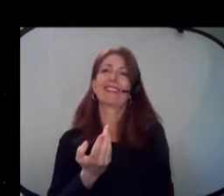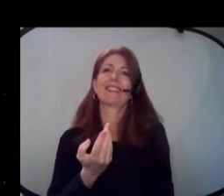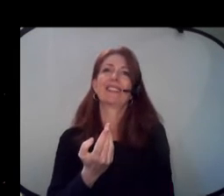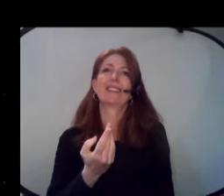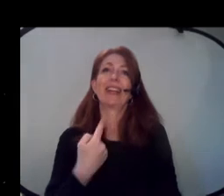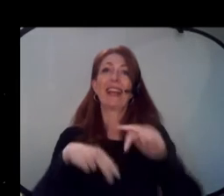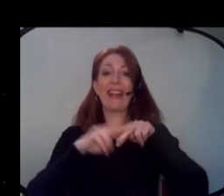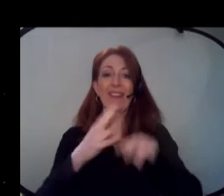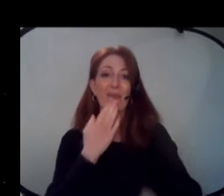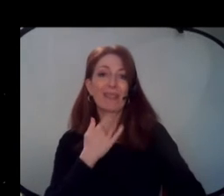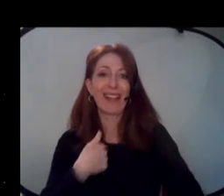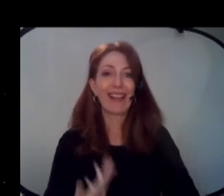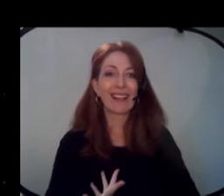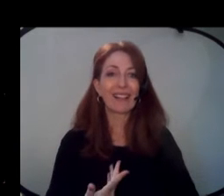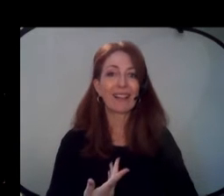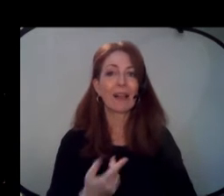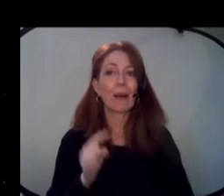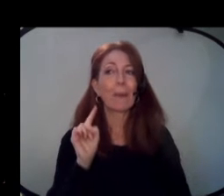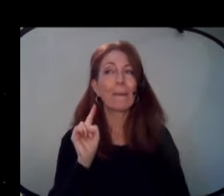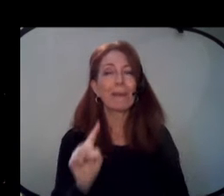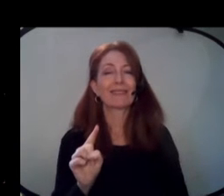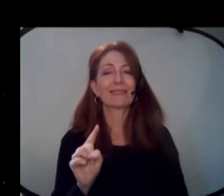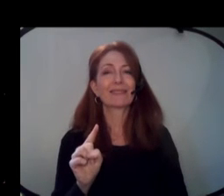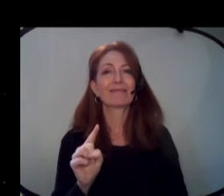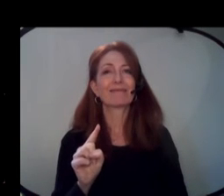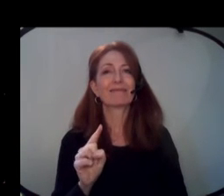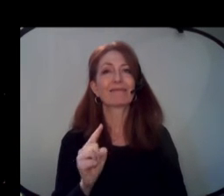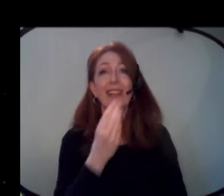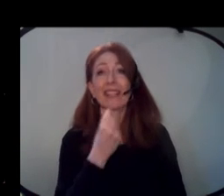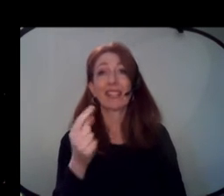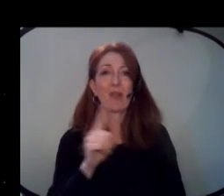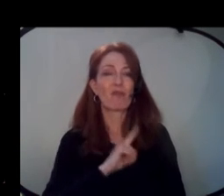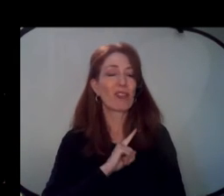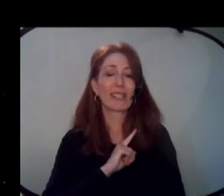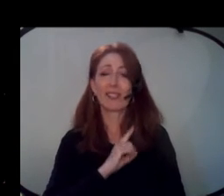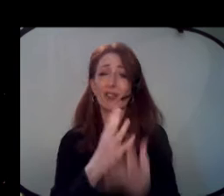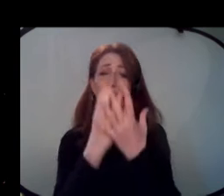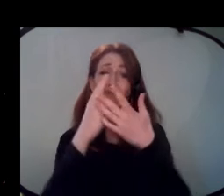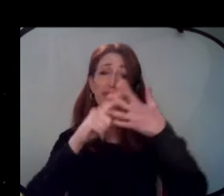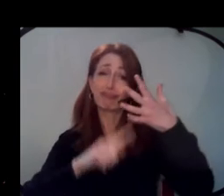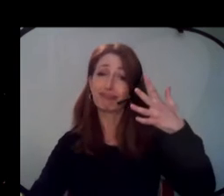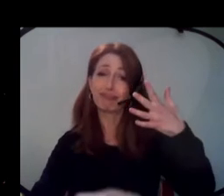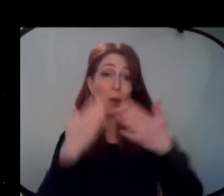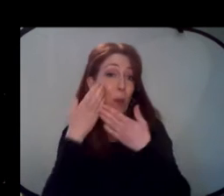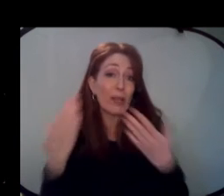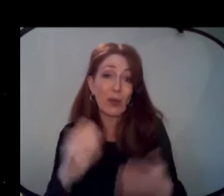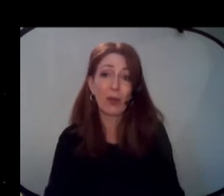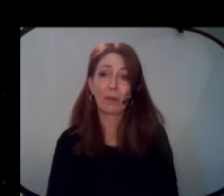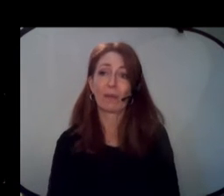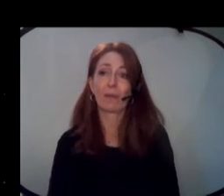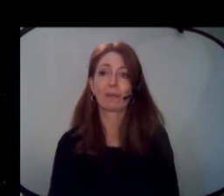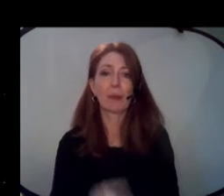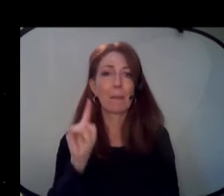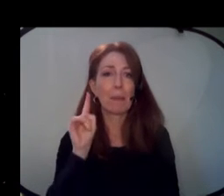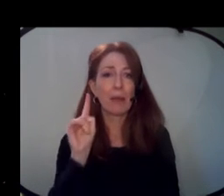wrong in this discussion. But unfortunately, for reasons we'll go into, there's so much we don't know about her life. But this painting, this